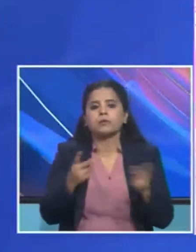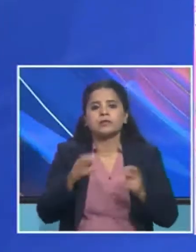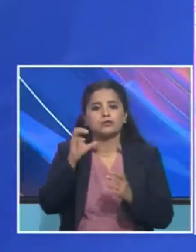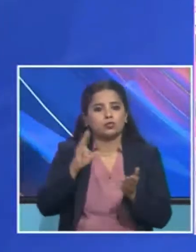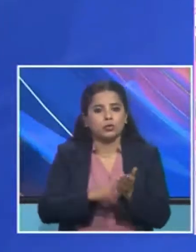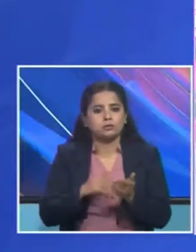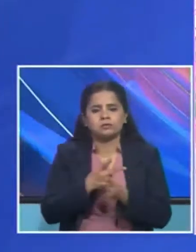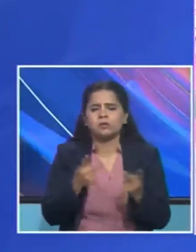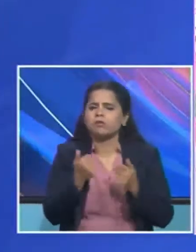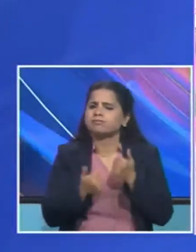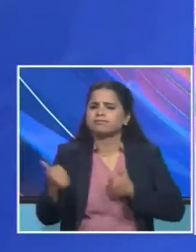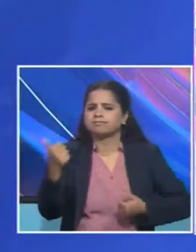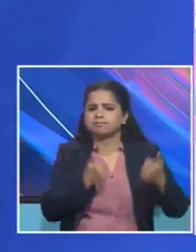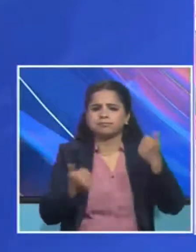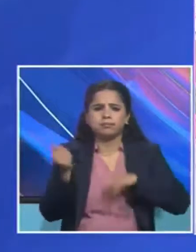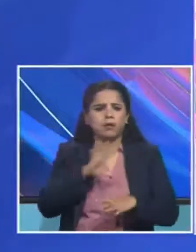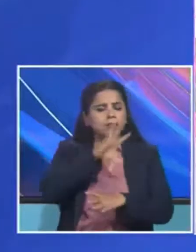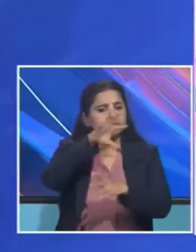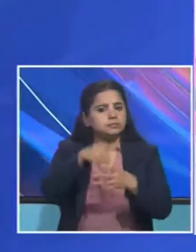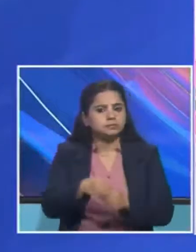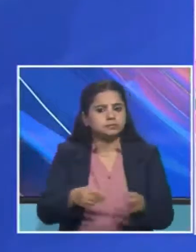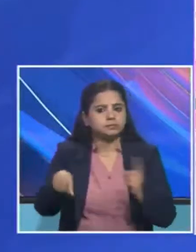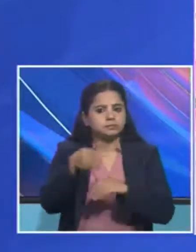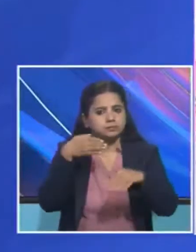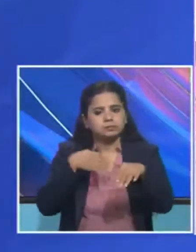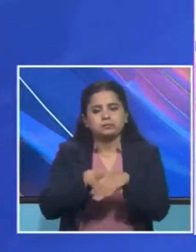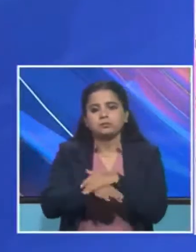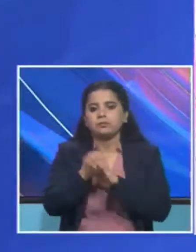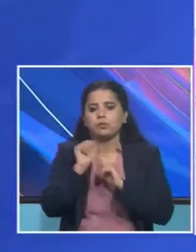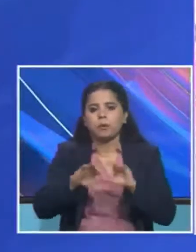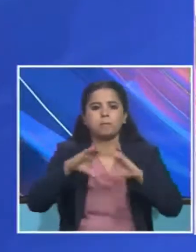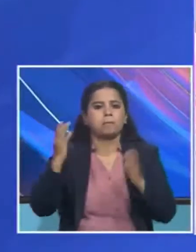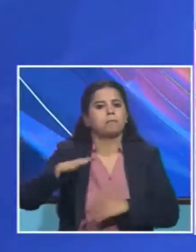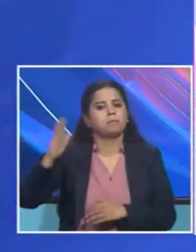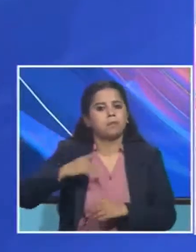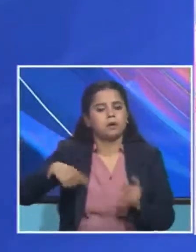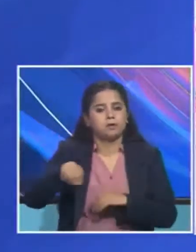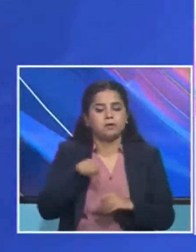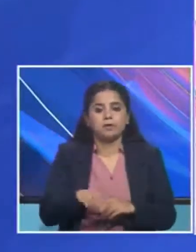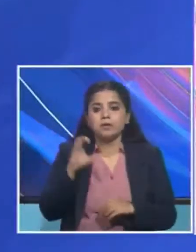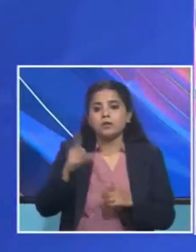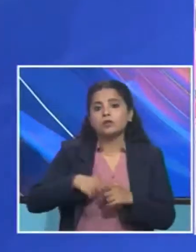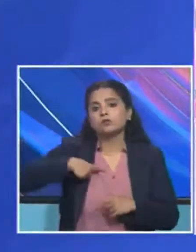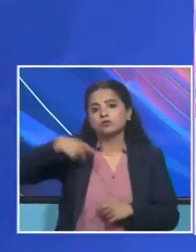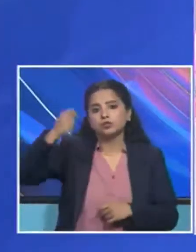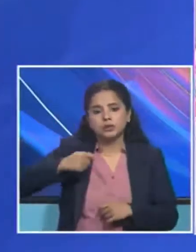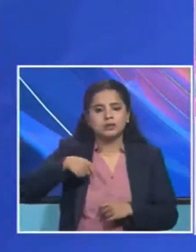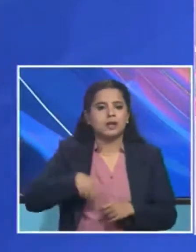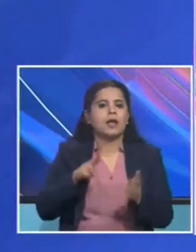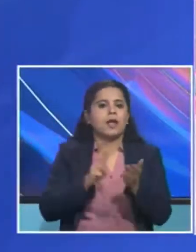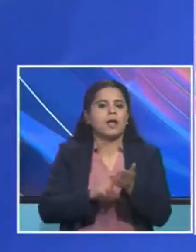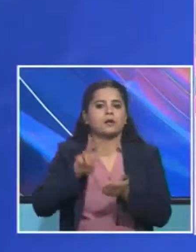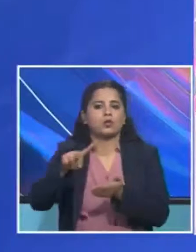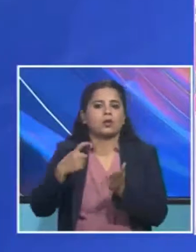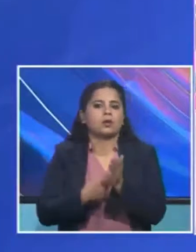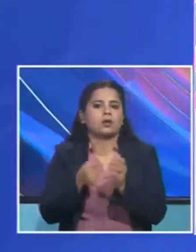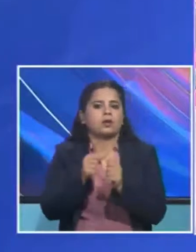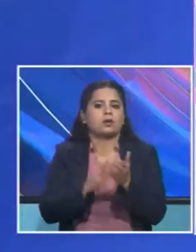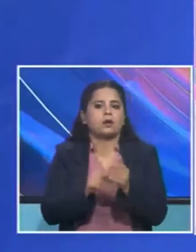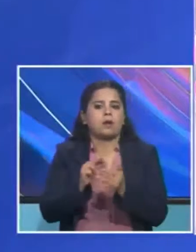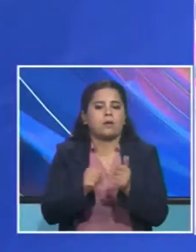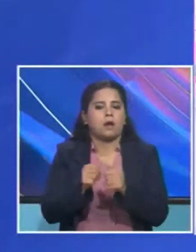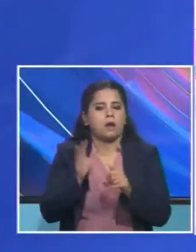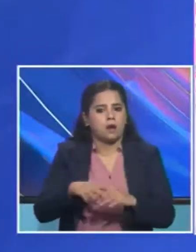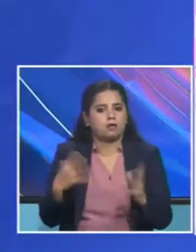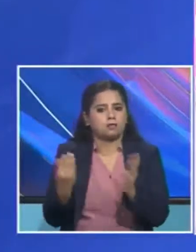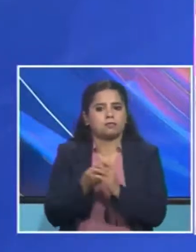other dignitaries in attendance inside the Central Hall of Parliament. Chief Justice of India, Mr. N.V. Ramanna, will administer the oath of office